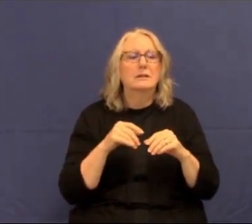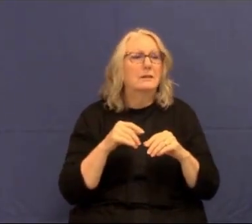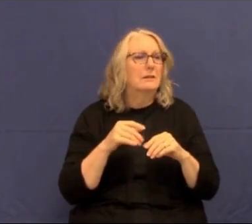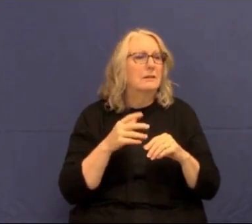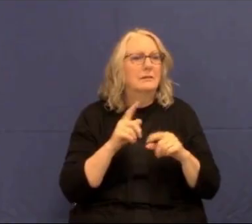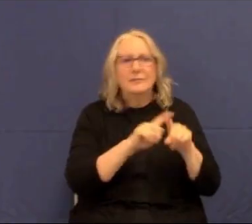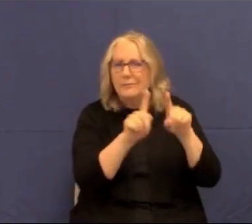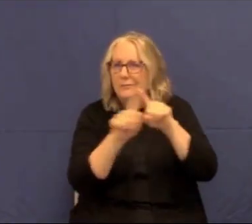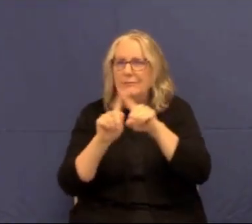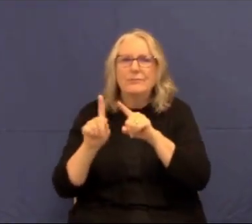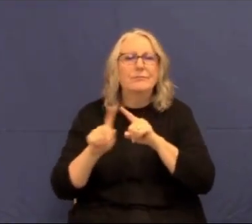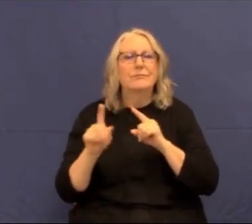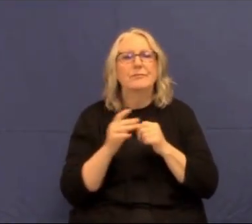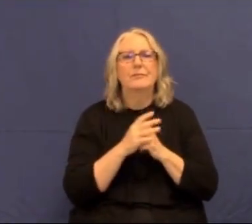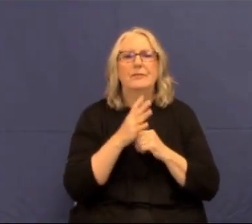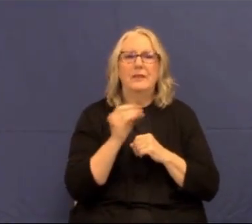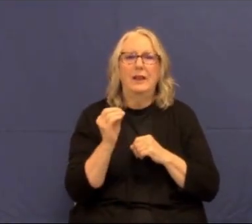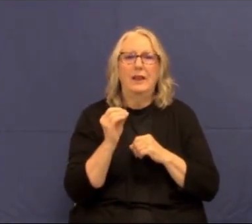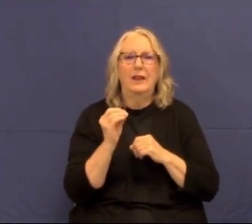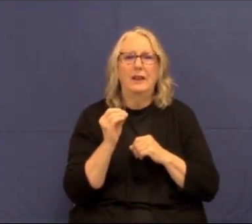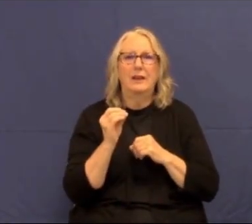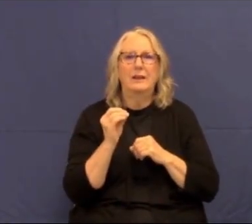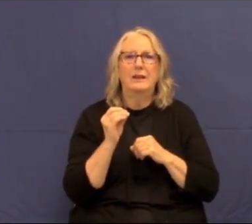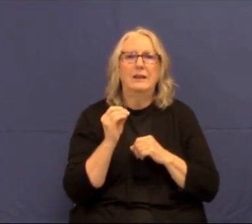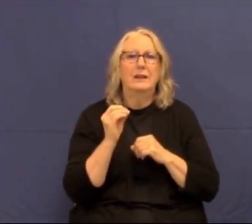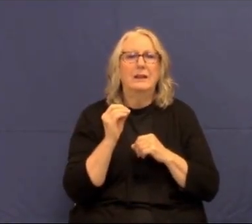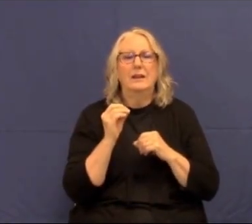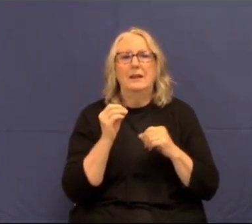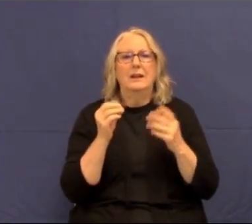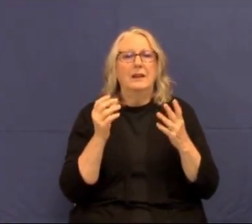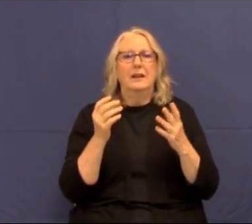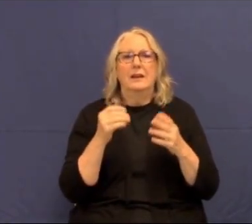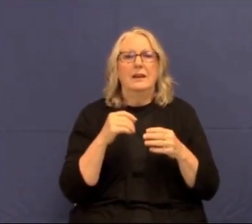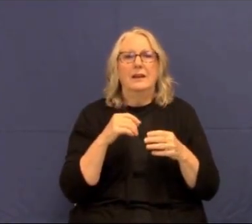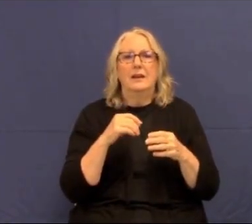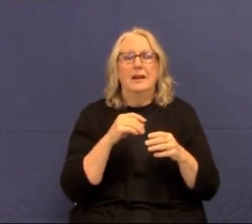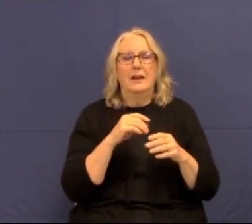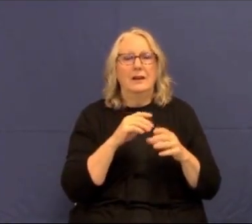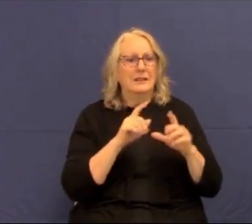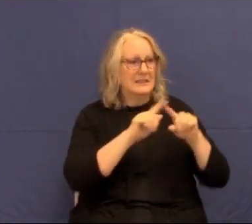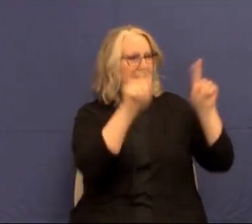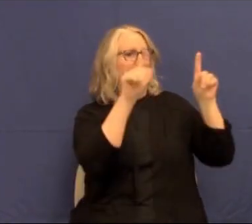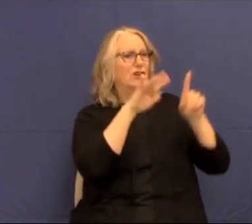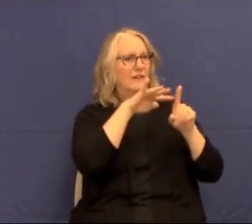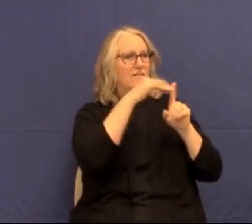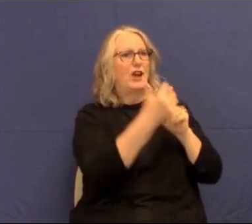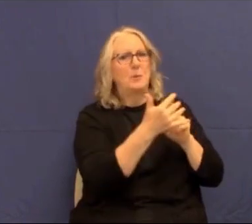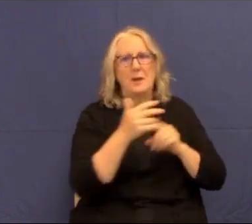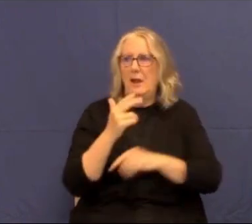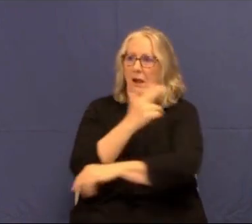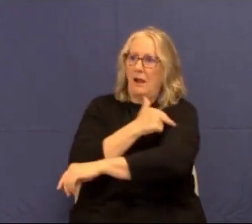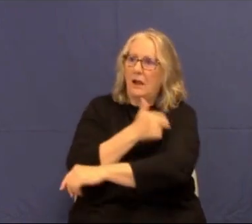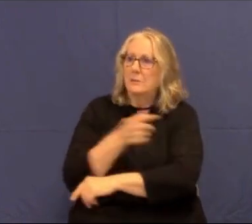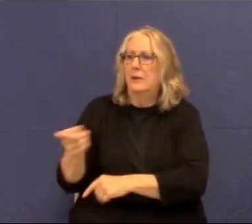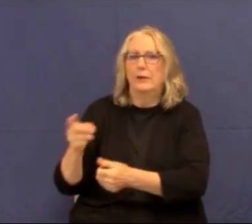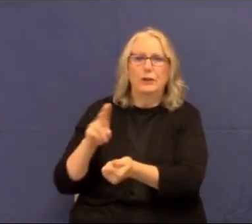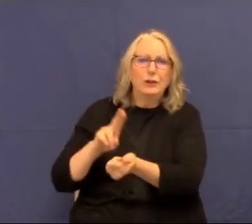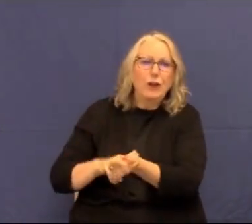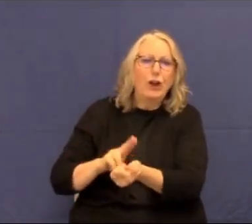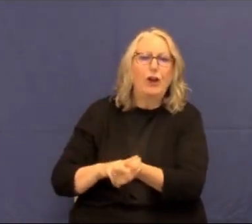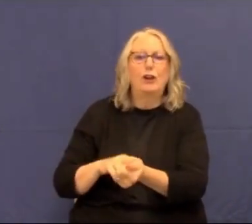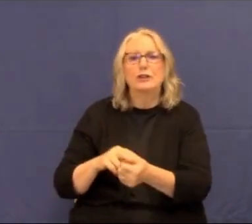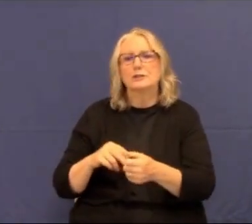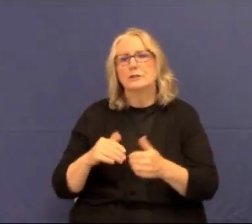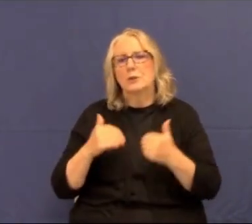uh, and I'm also, you're talking a whole new environment, being going from a hospital where you have multiple